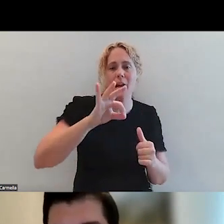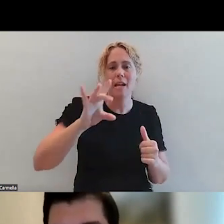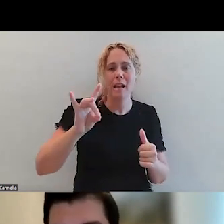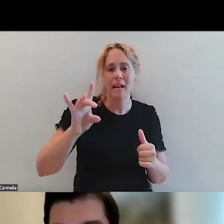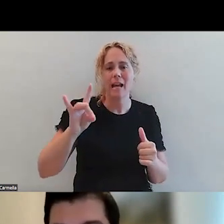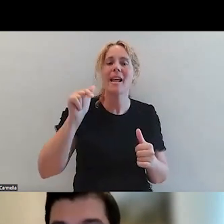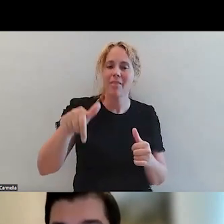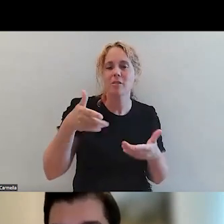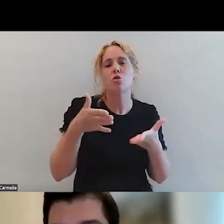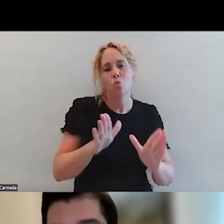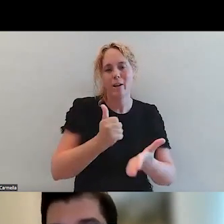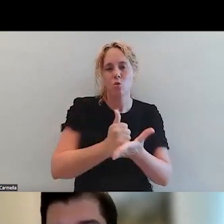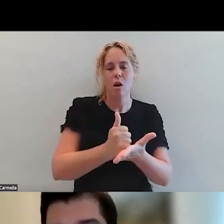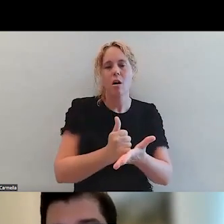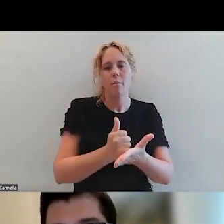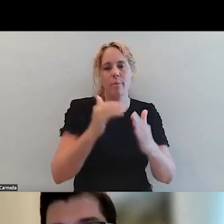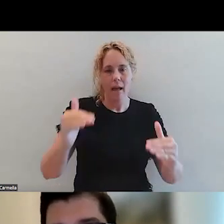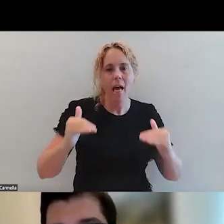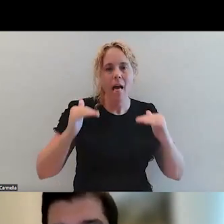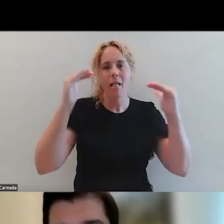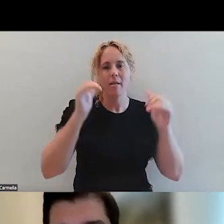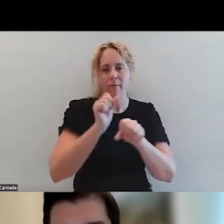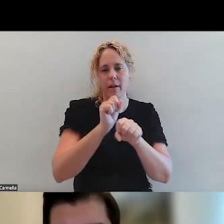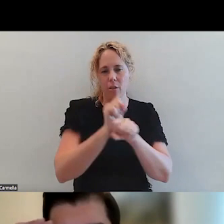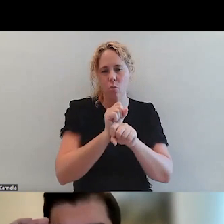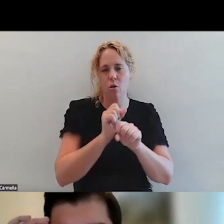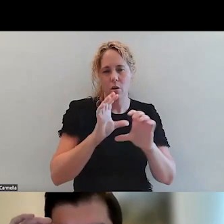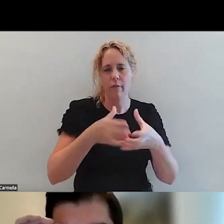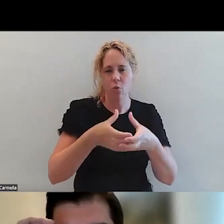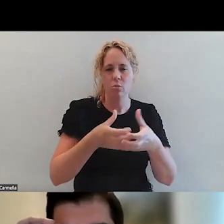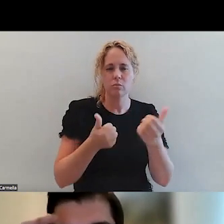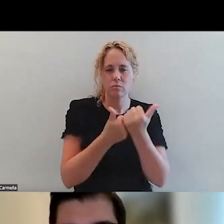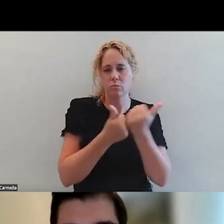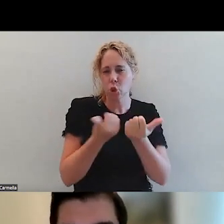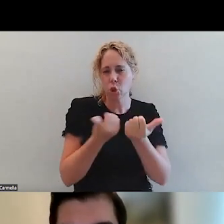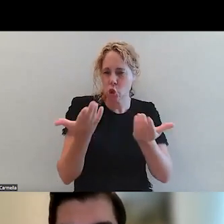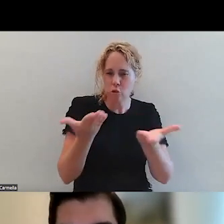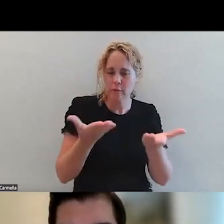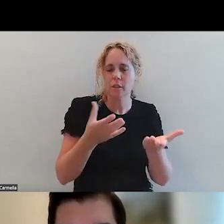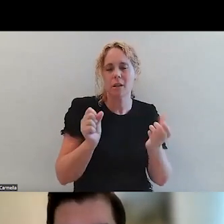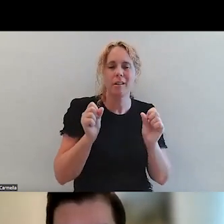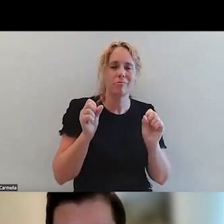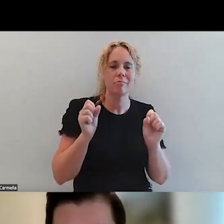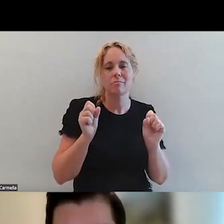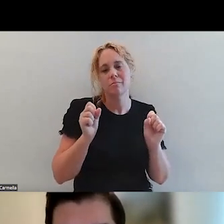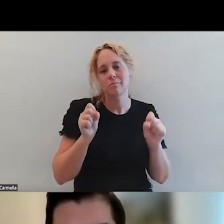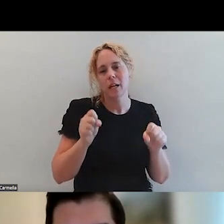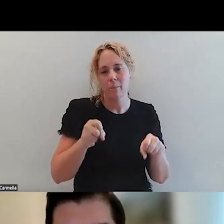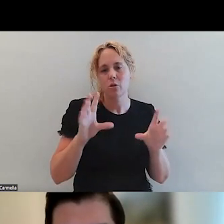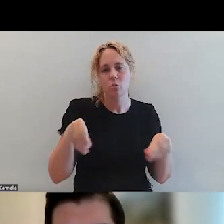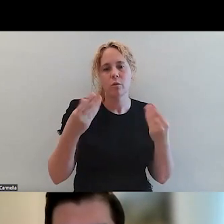by which we can help to elevate the workforce, support those services, and be able to provide care across the